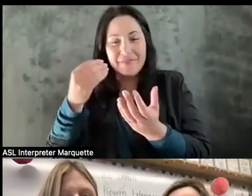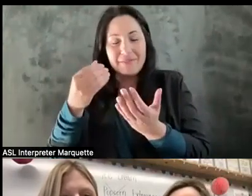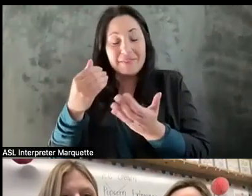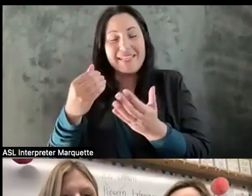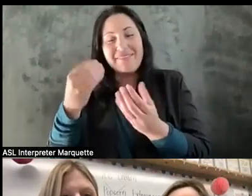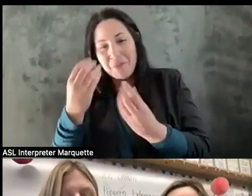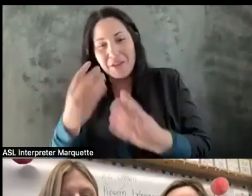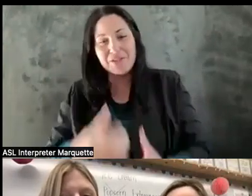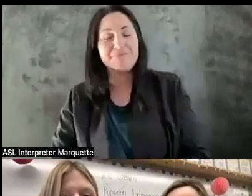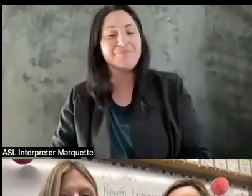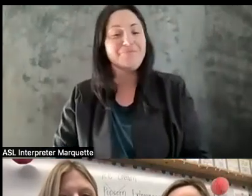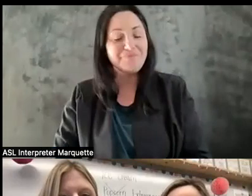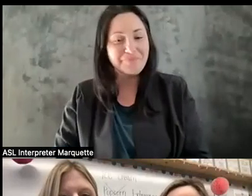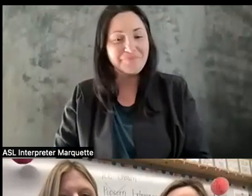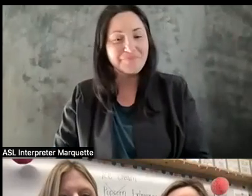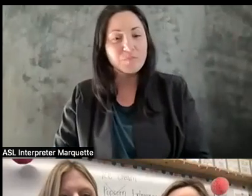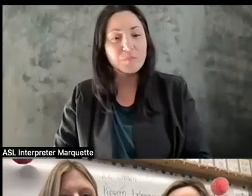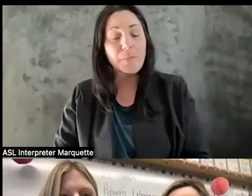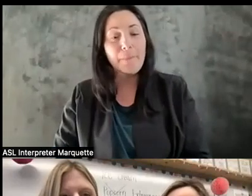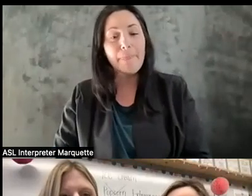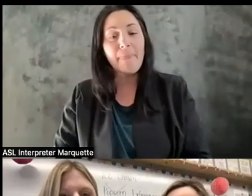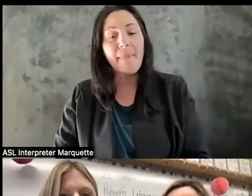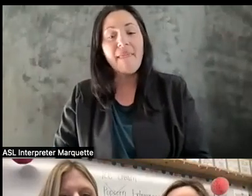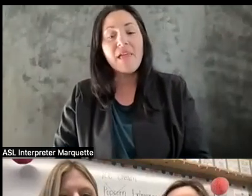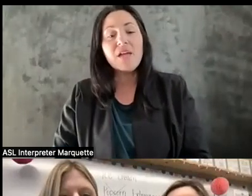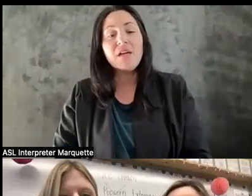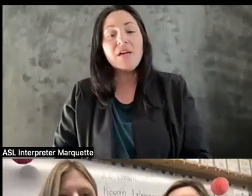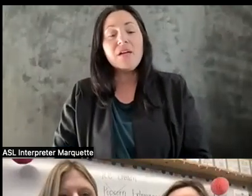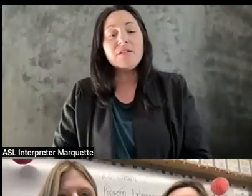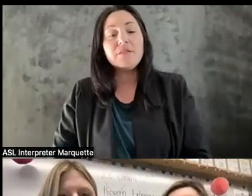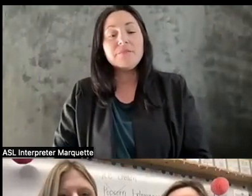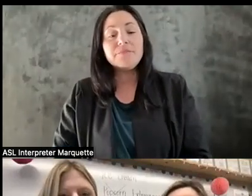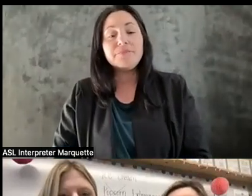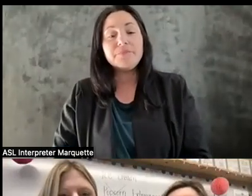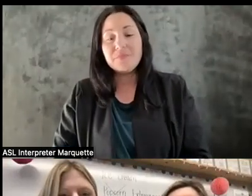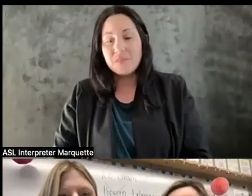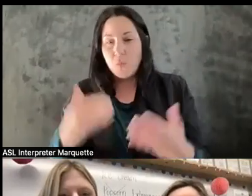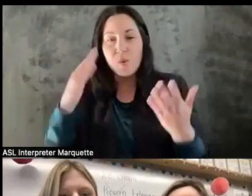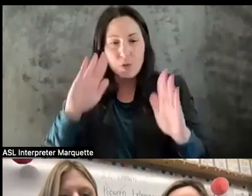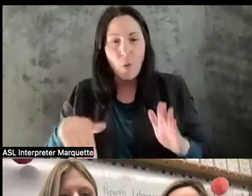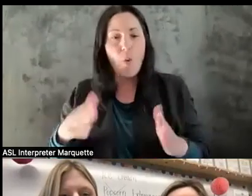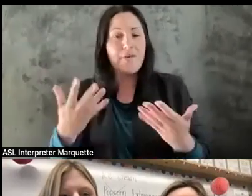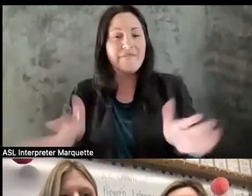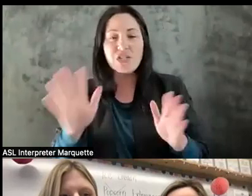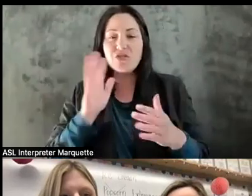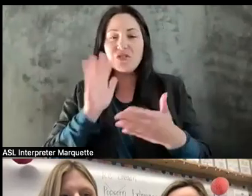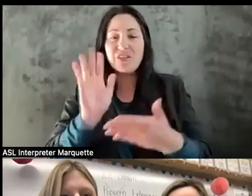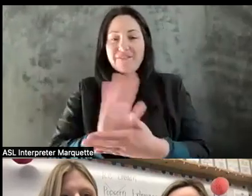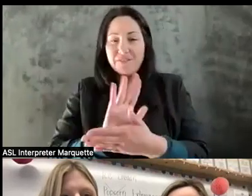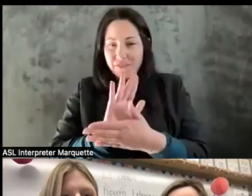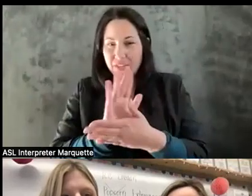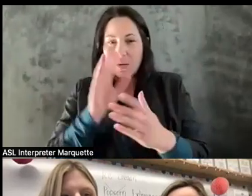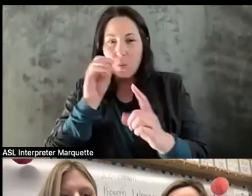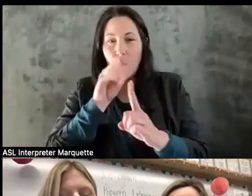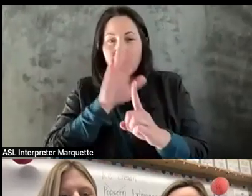few weeks. And so we know that you had the orientation videos shared with